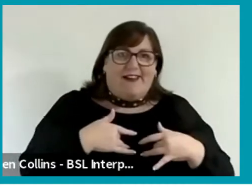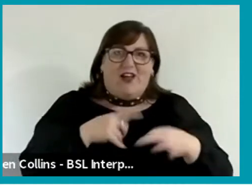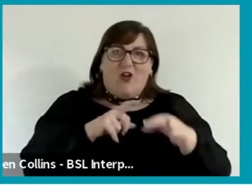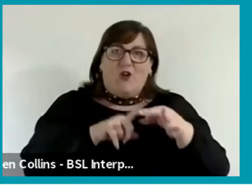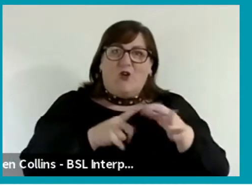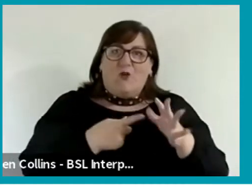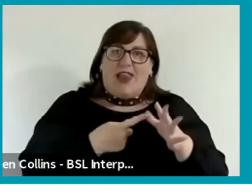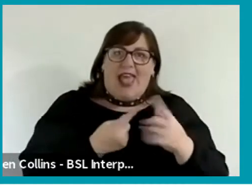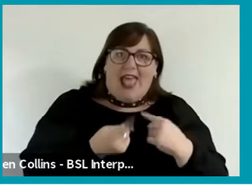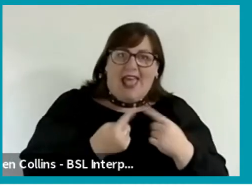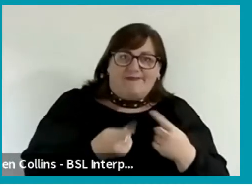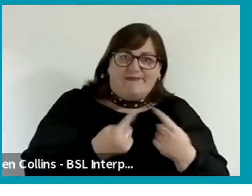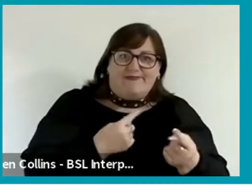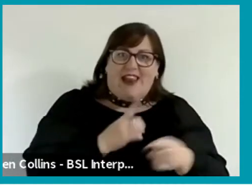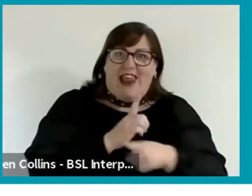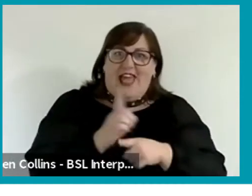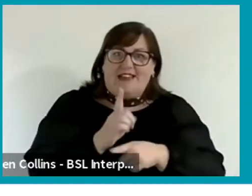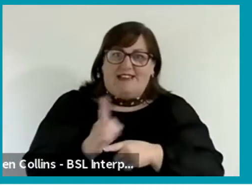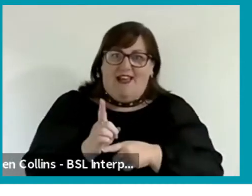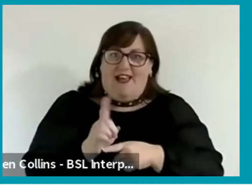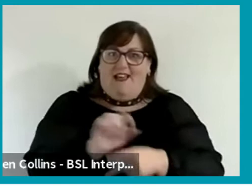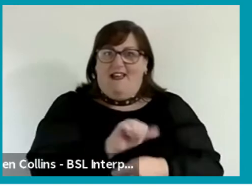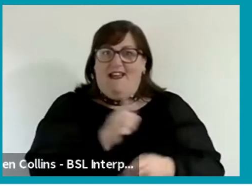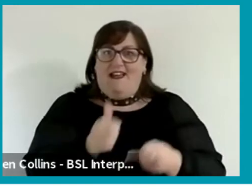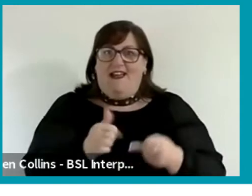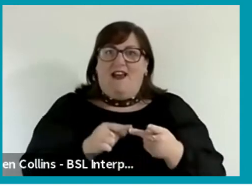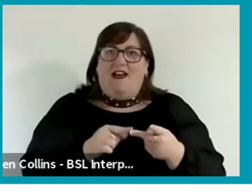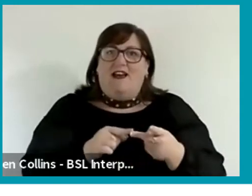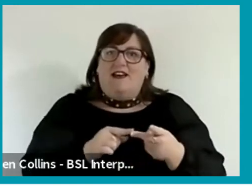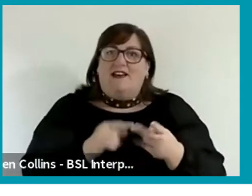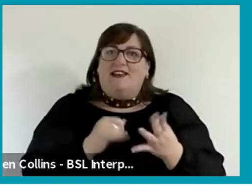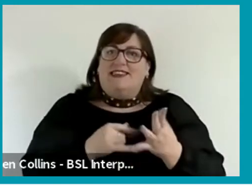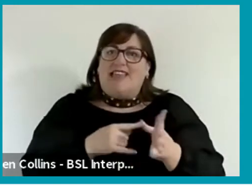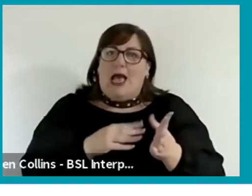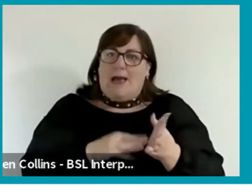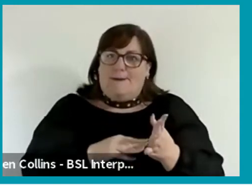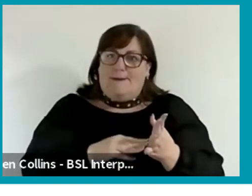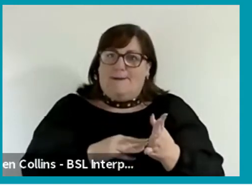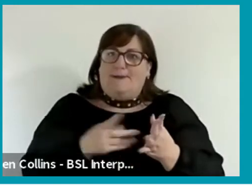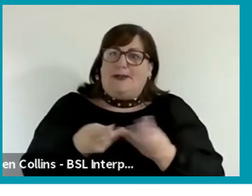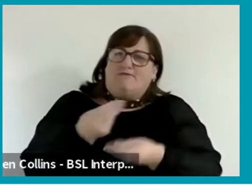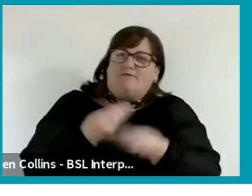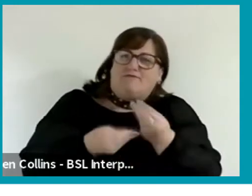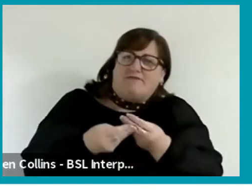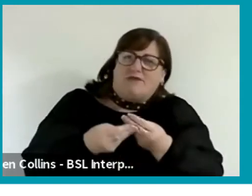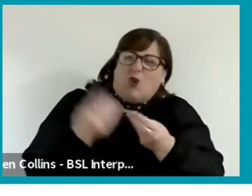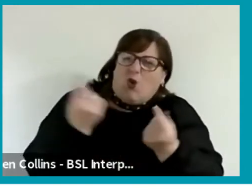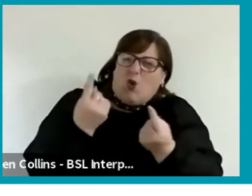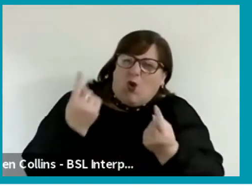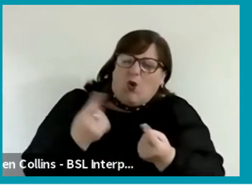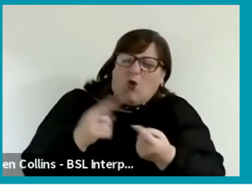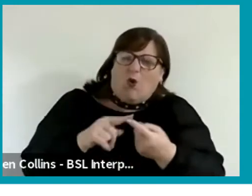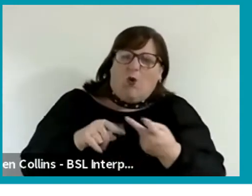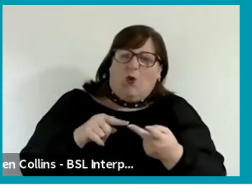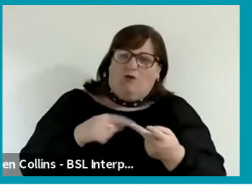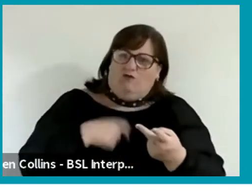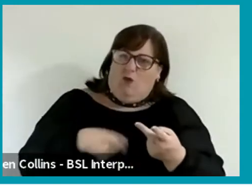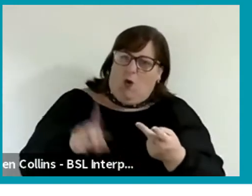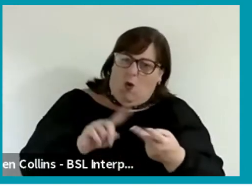thank you. Sam, you're up next. Can you tell us a little bit about who you are, what your role is and why it's important for you to be here